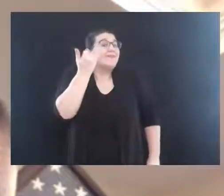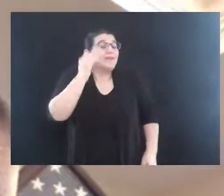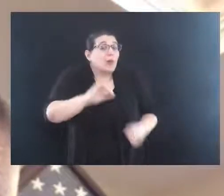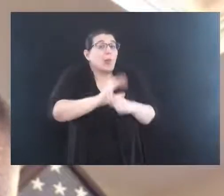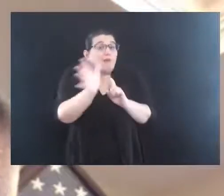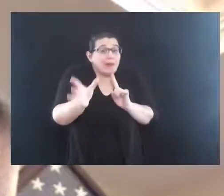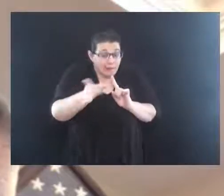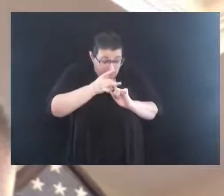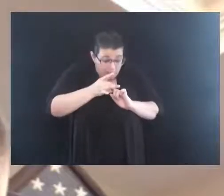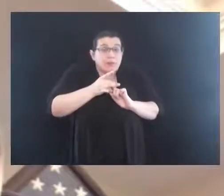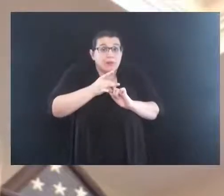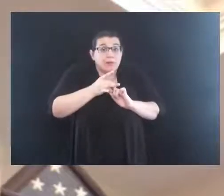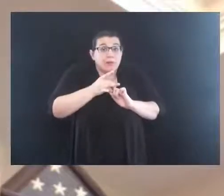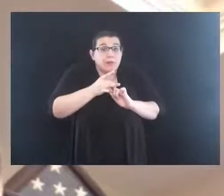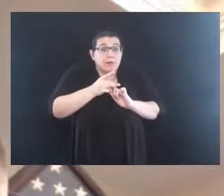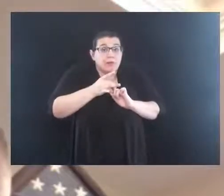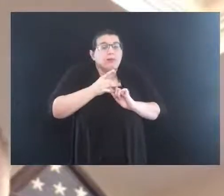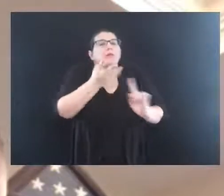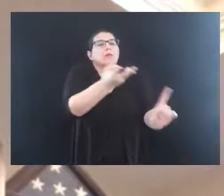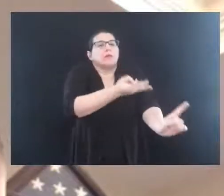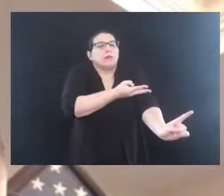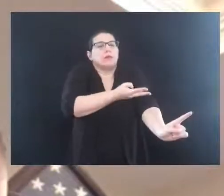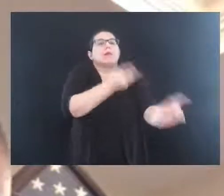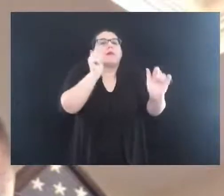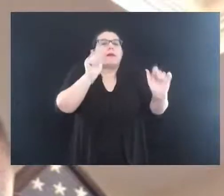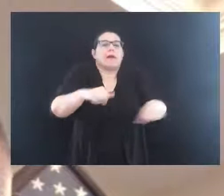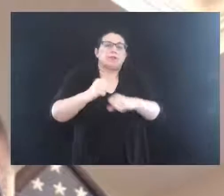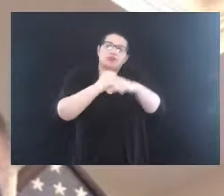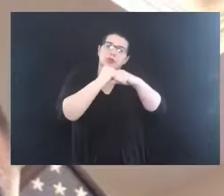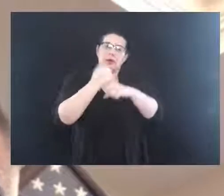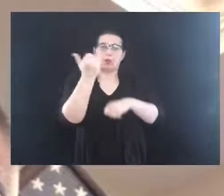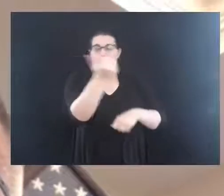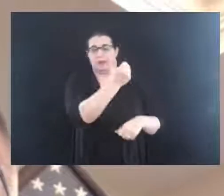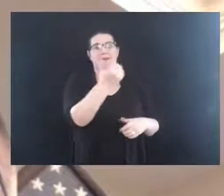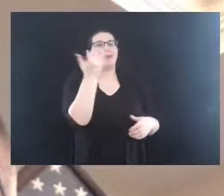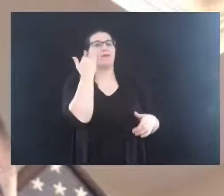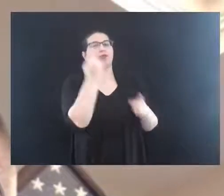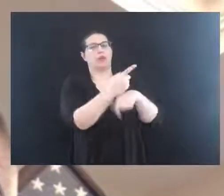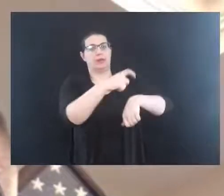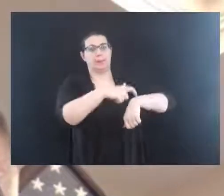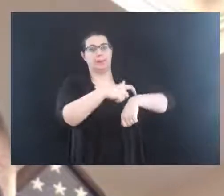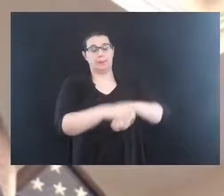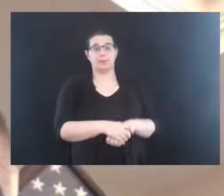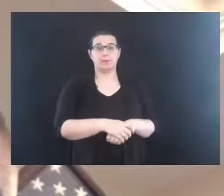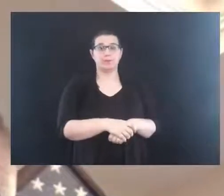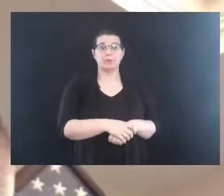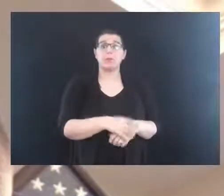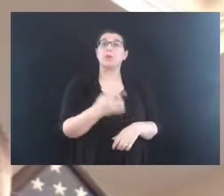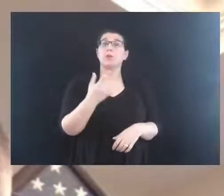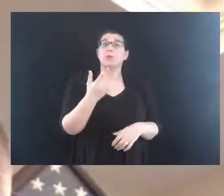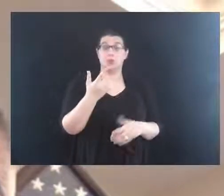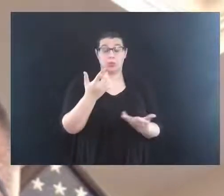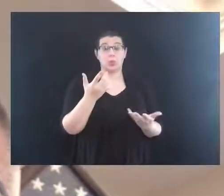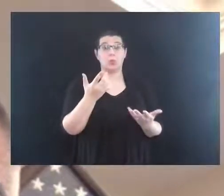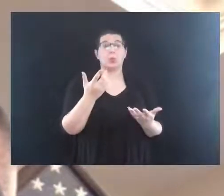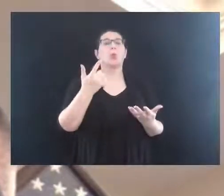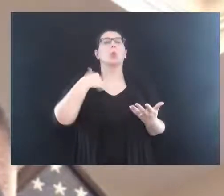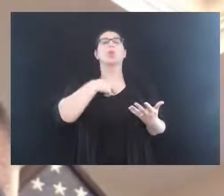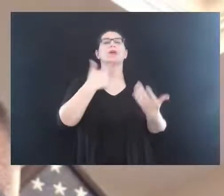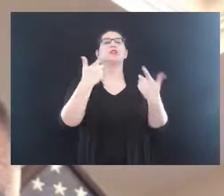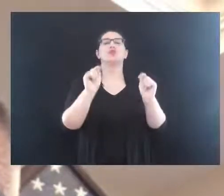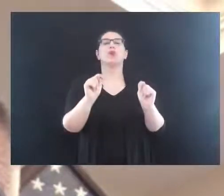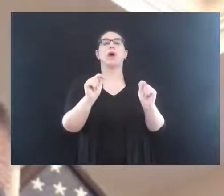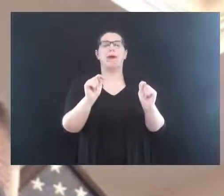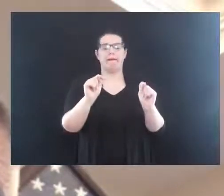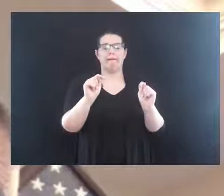at the appropriate time. So again, the tasking given to us is to bring this under a central management